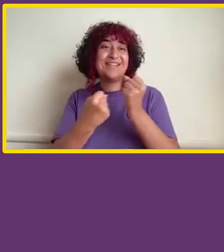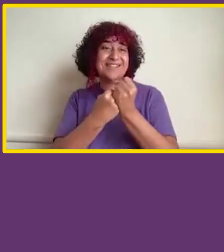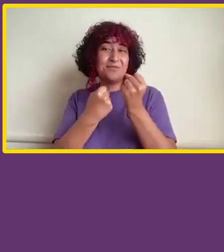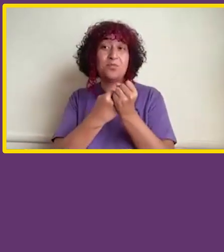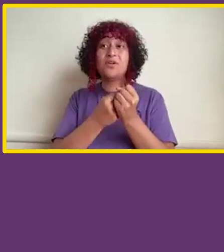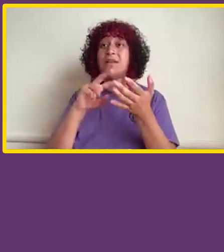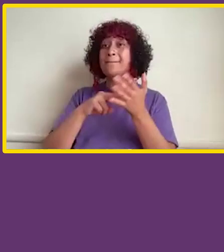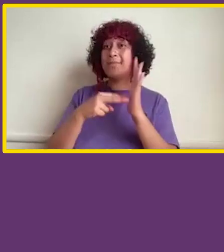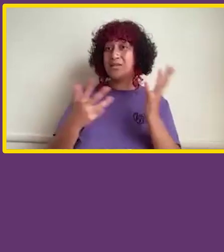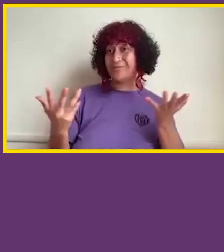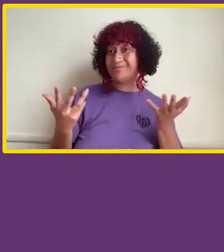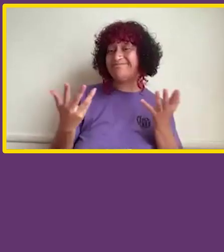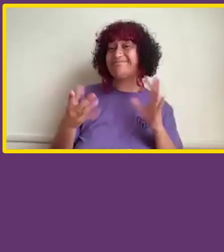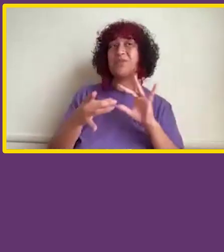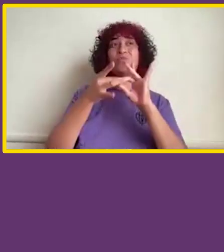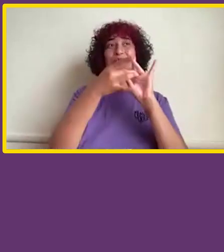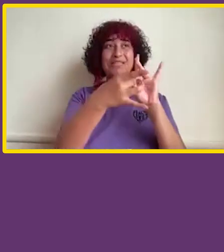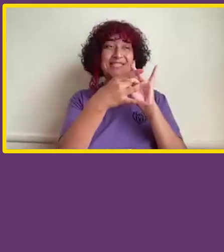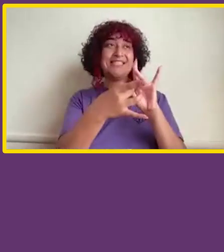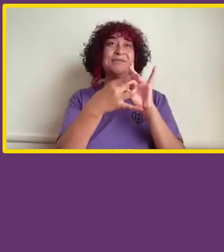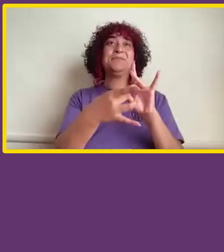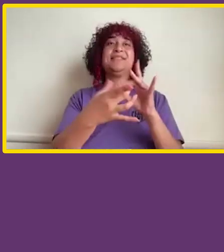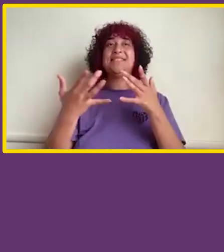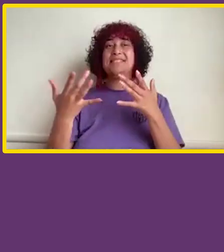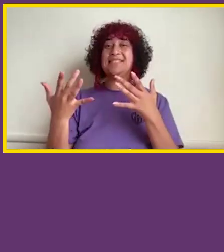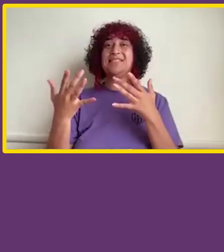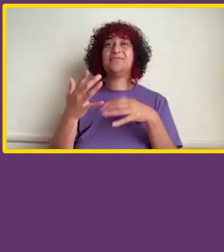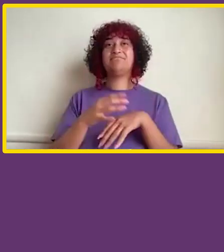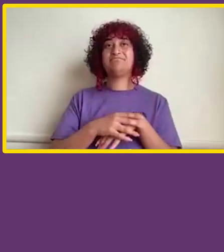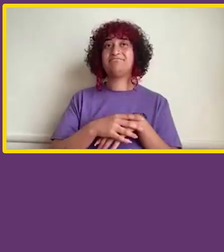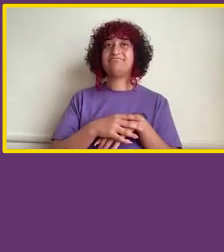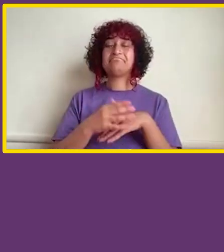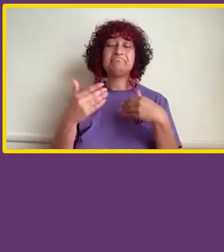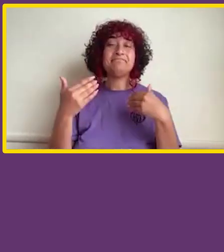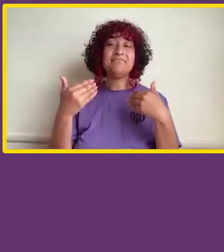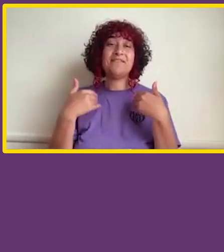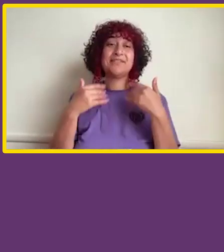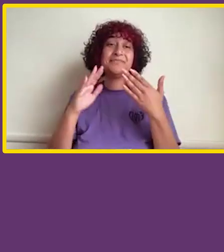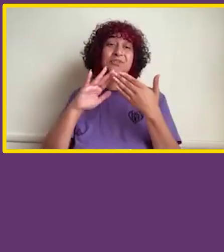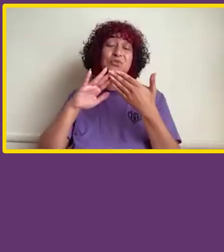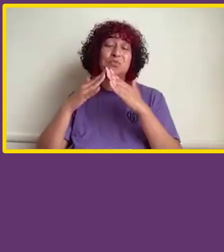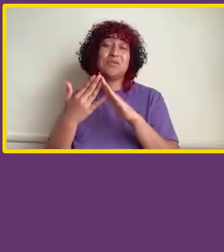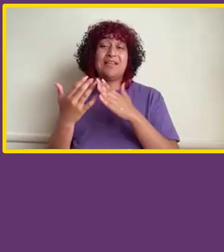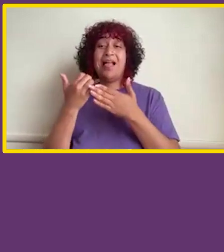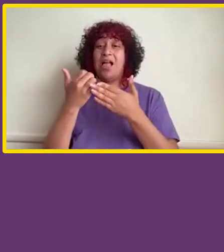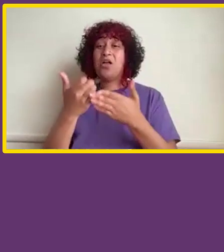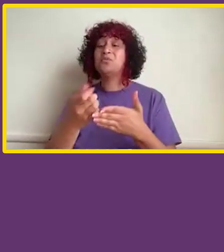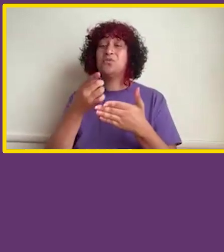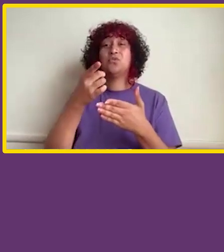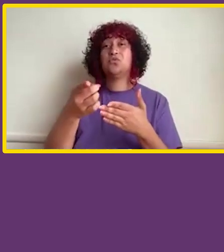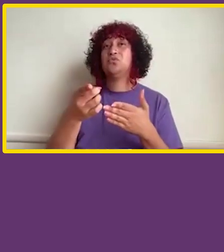means relationships and having a community that helps you unpack things,